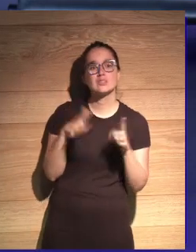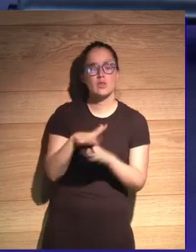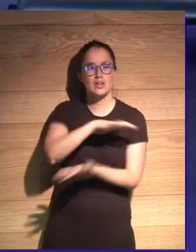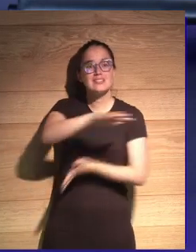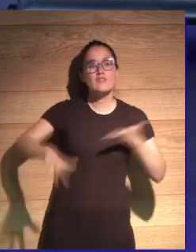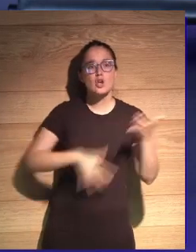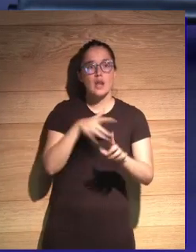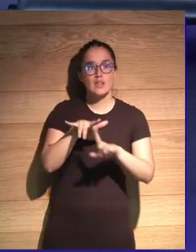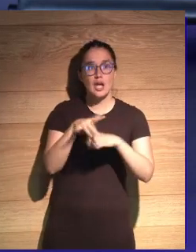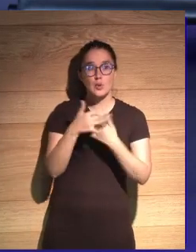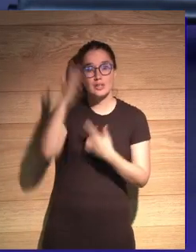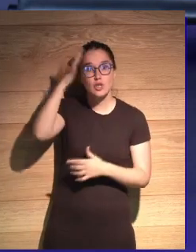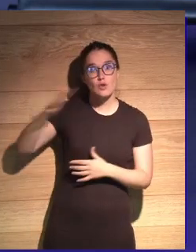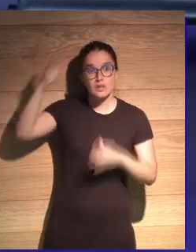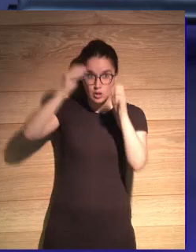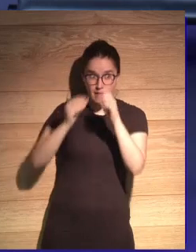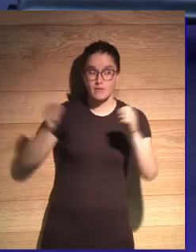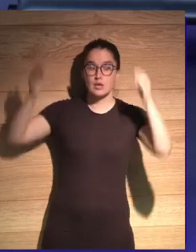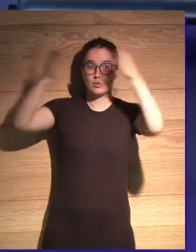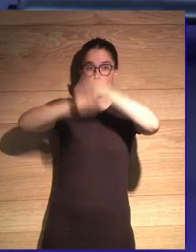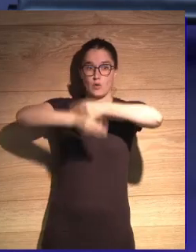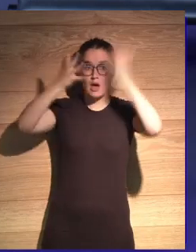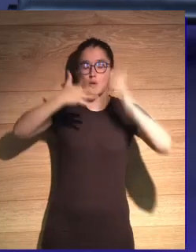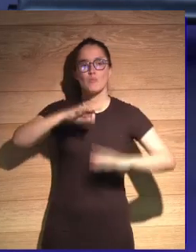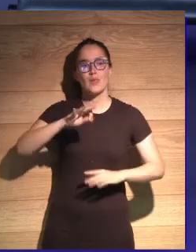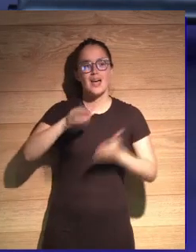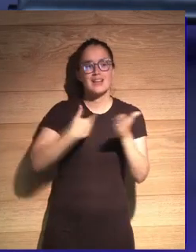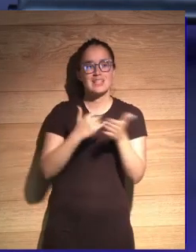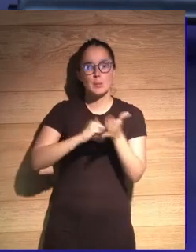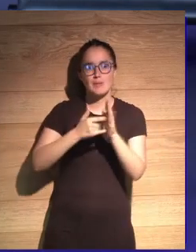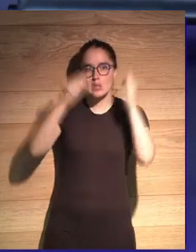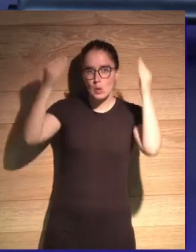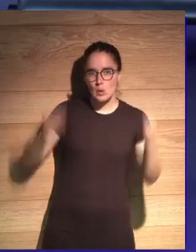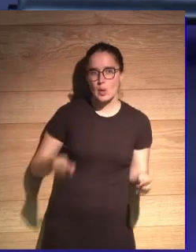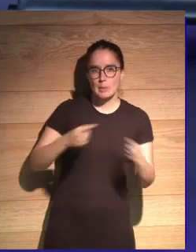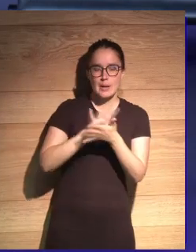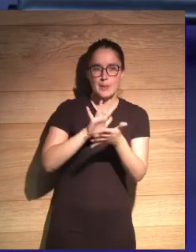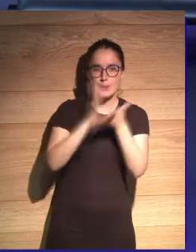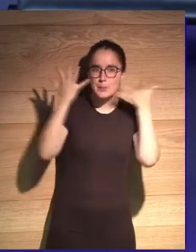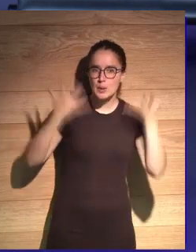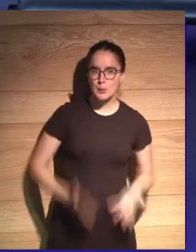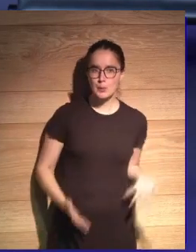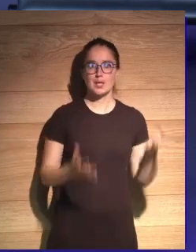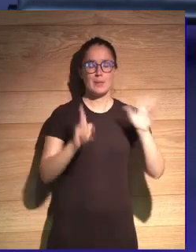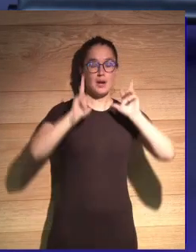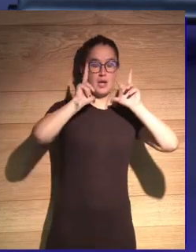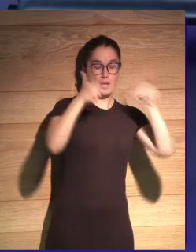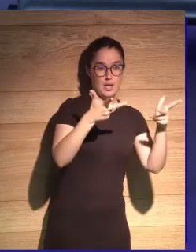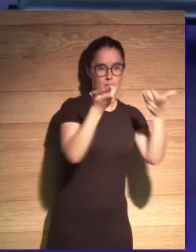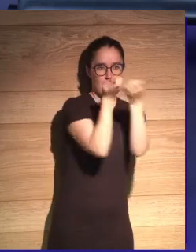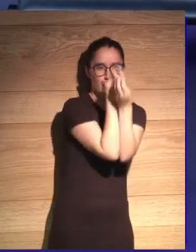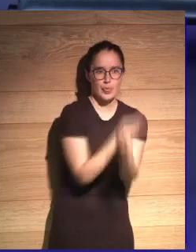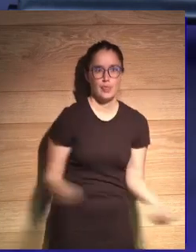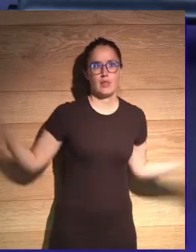that doing violent acts in a fiction environment is a